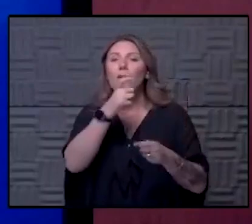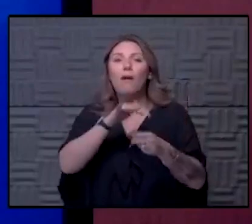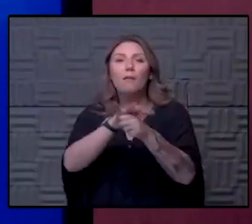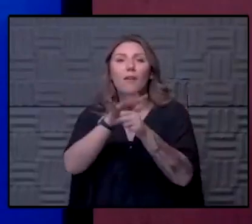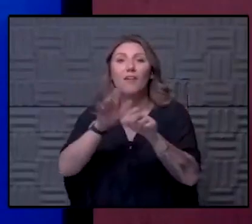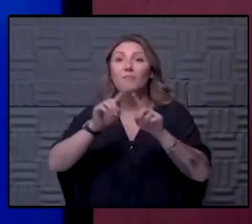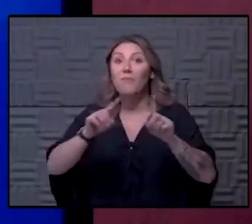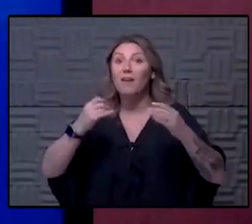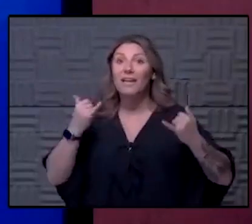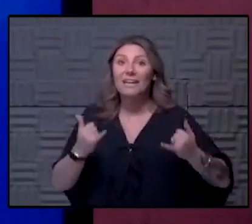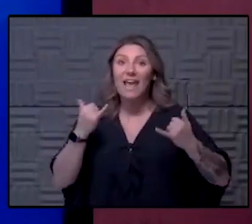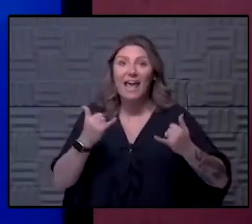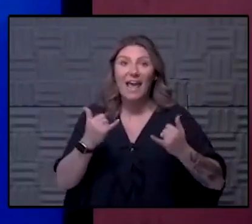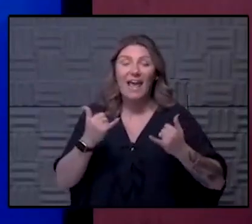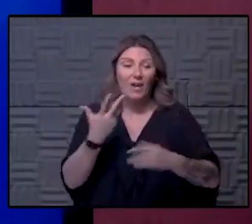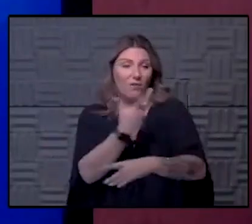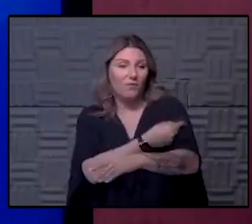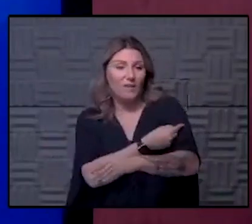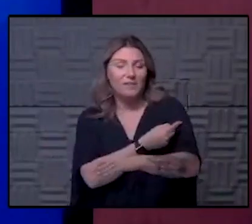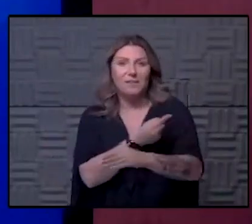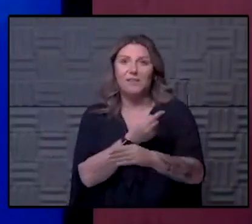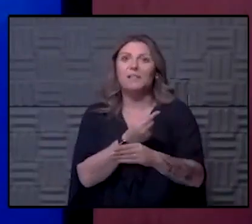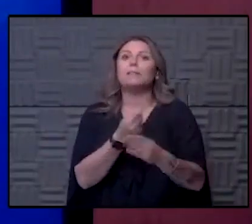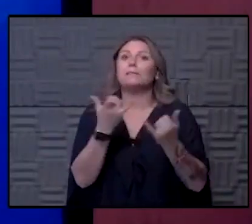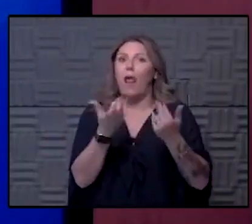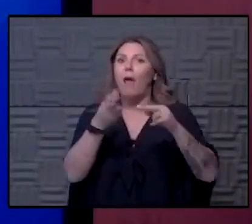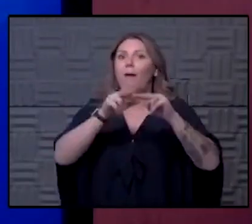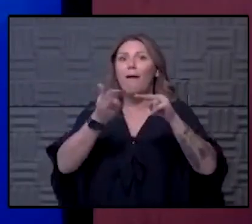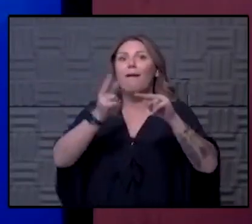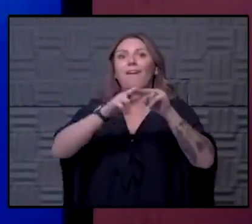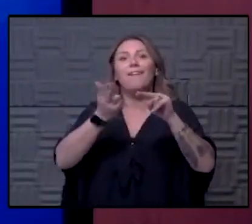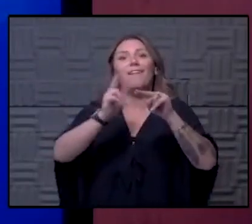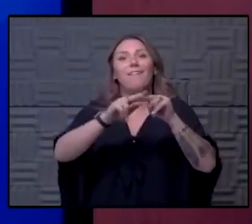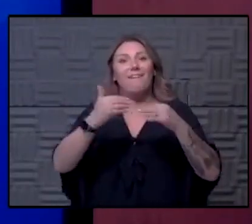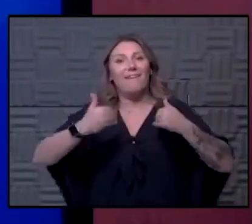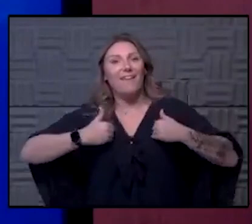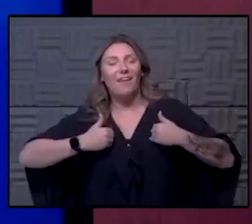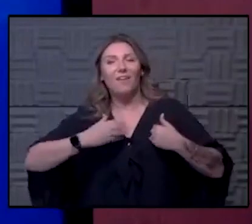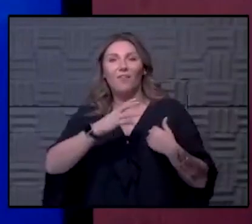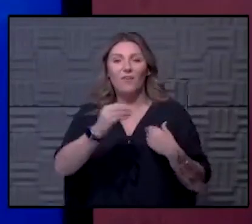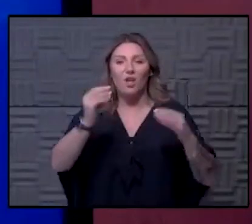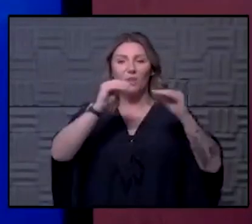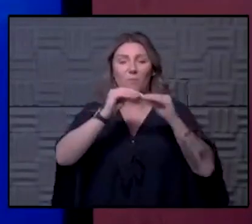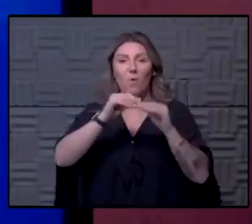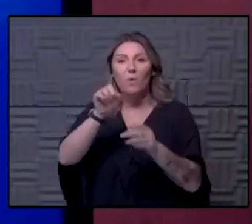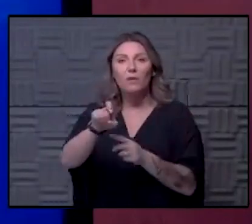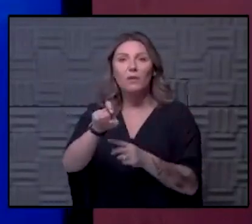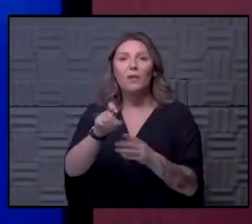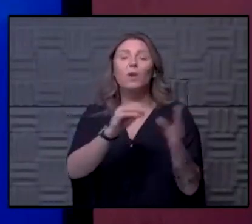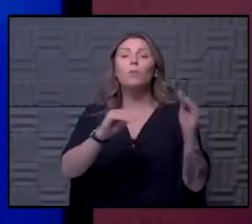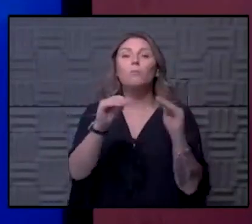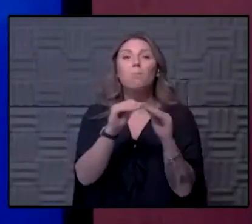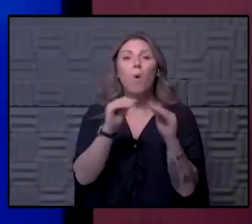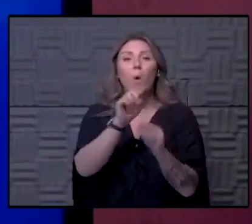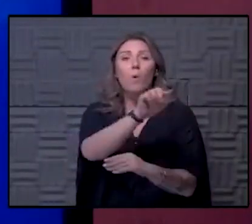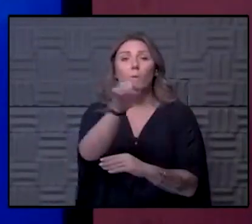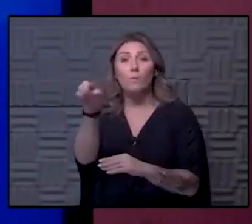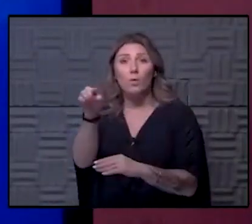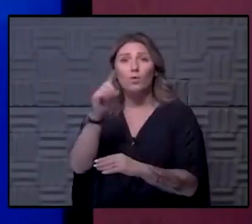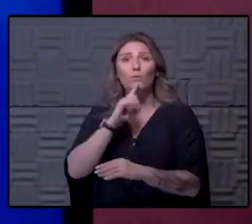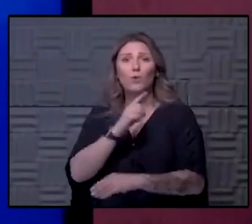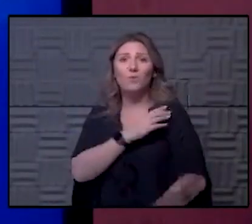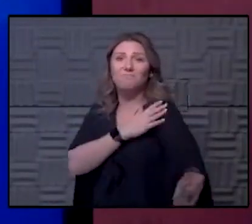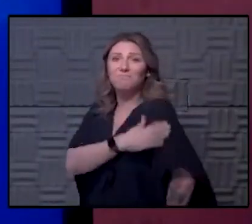now as vaccines are becoming more plentiful, what we're going to need are more of you to put your arms out and